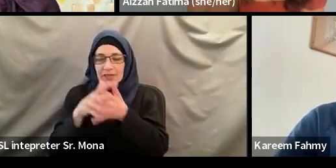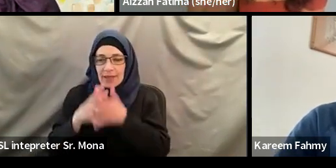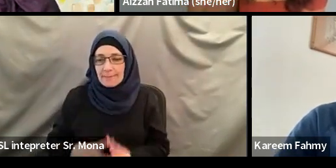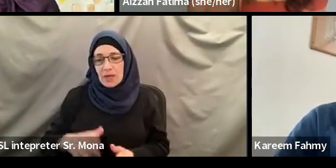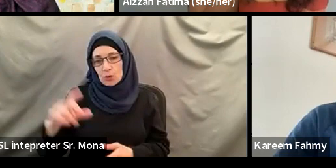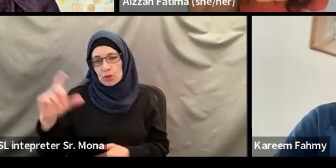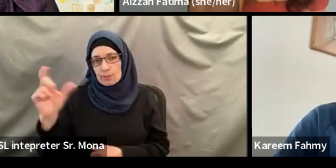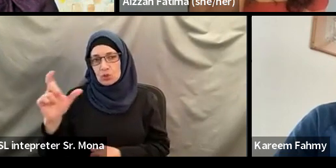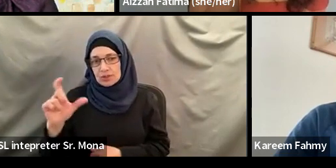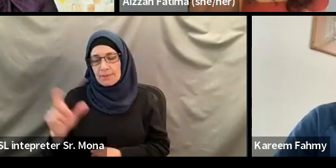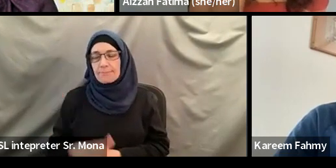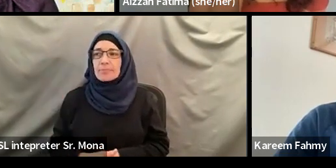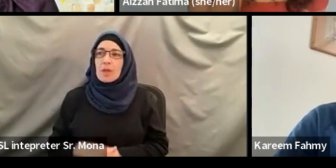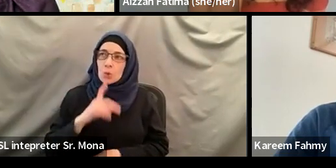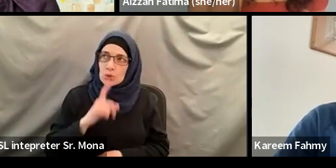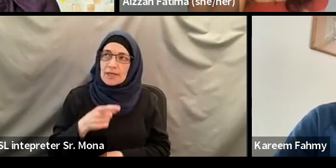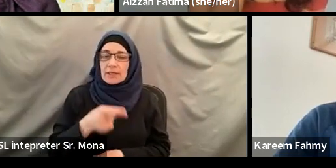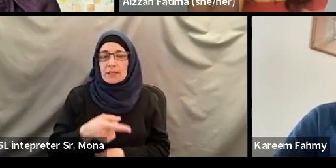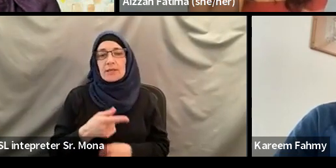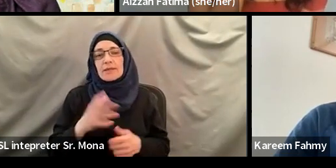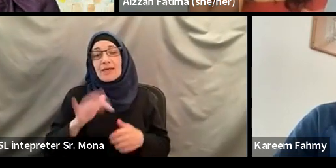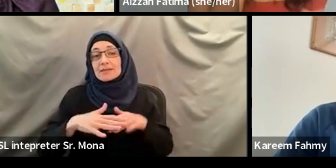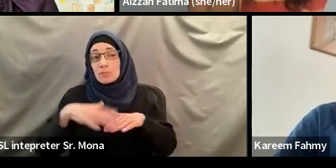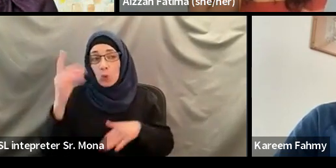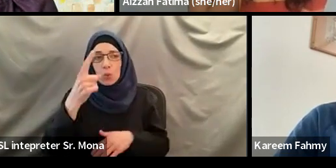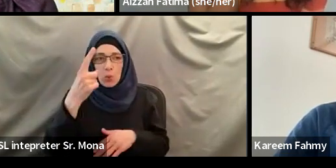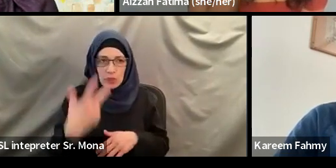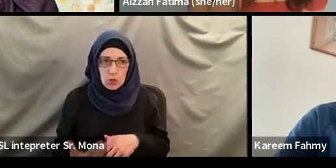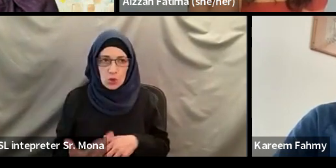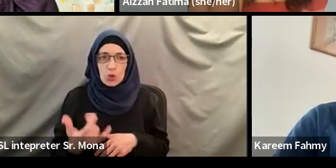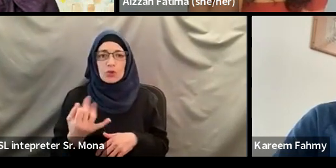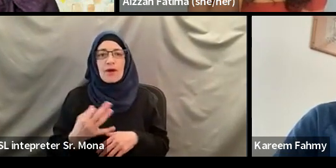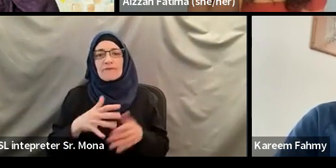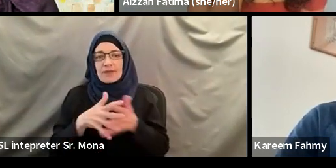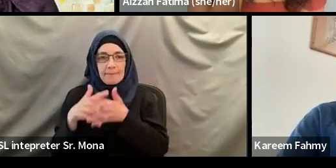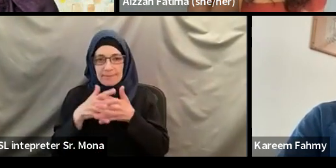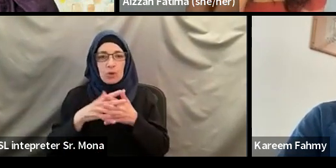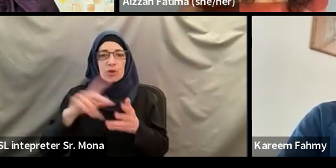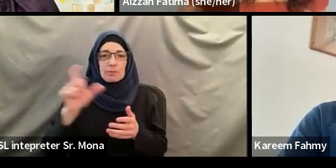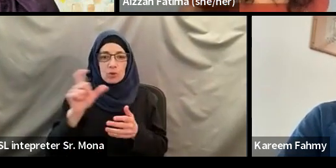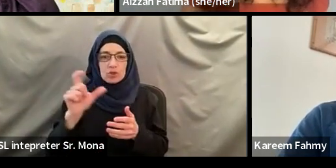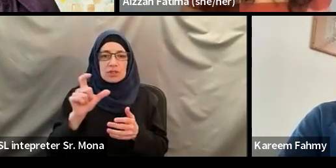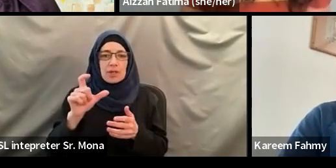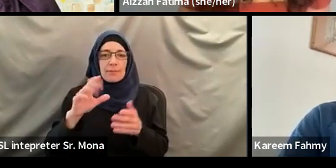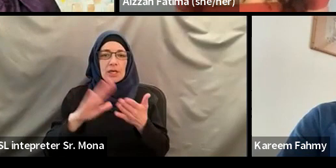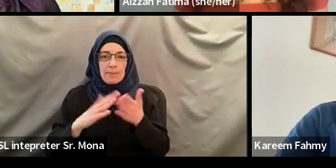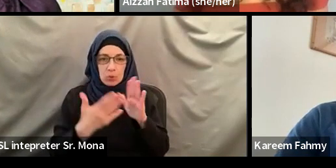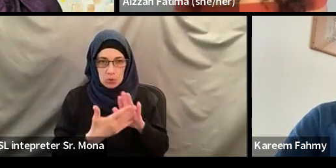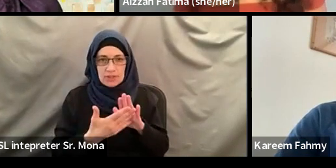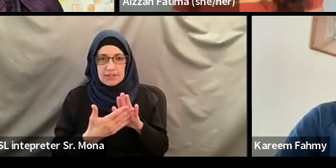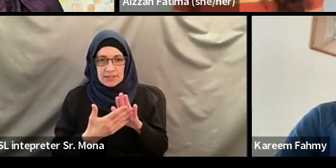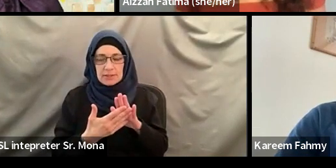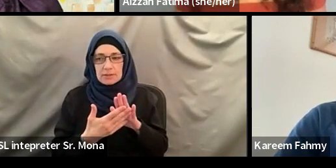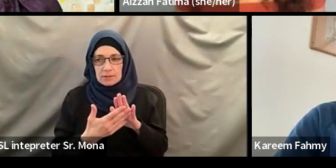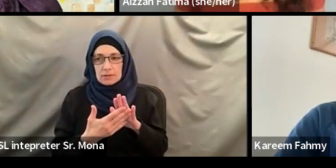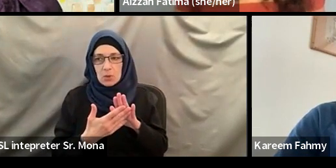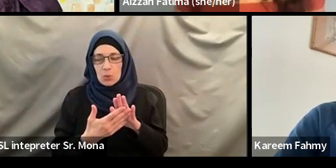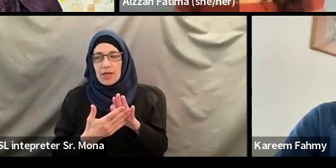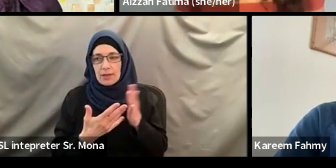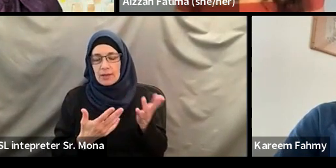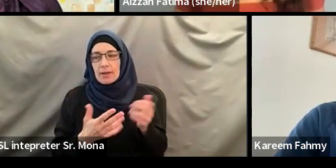Inevitably, we're talking about over one third of the American Muslim community is African-American Muslim.